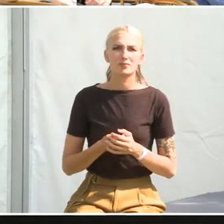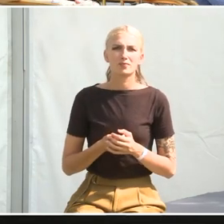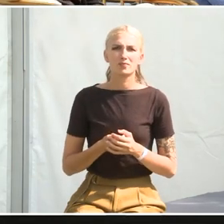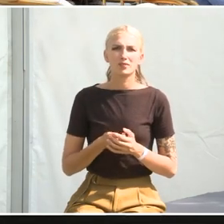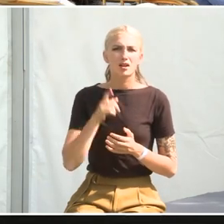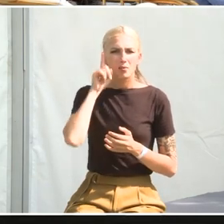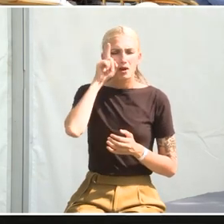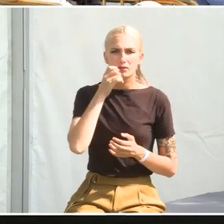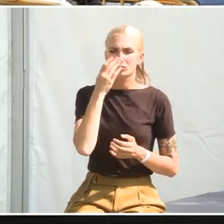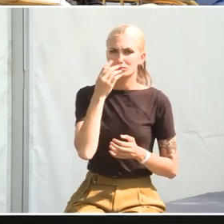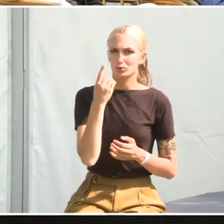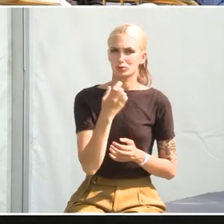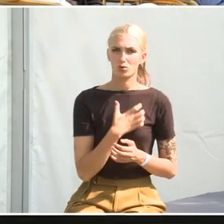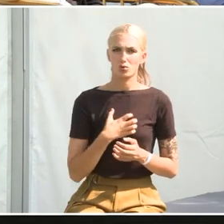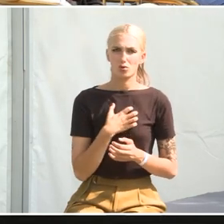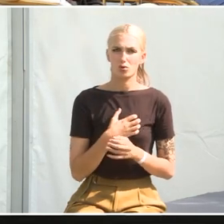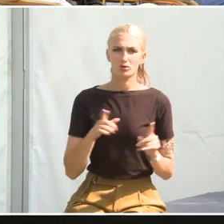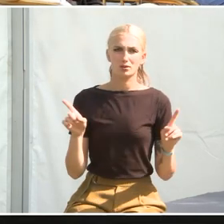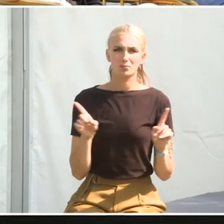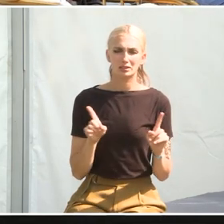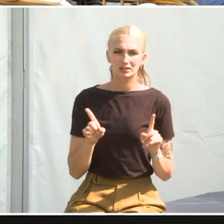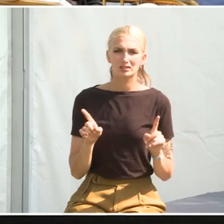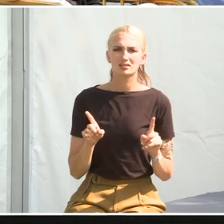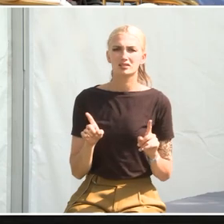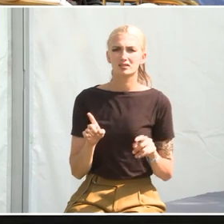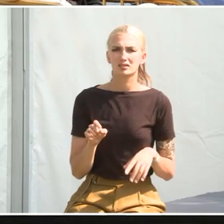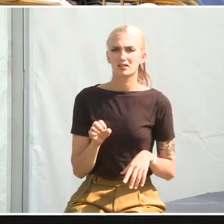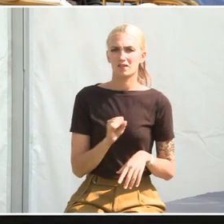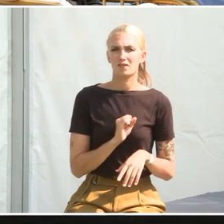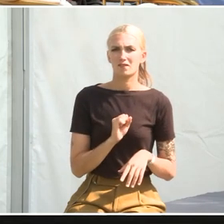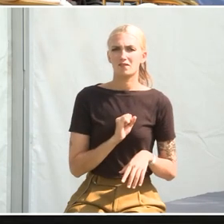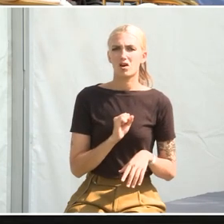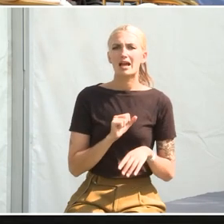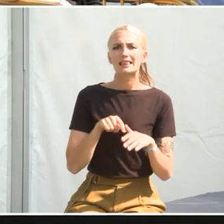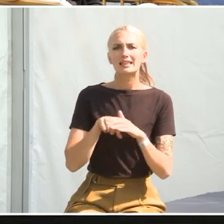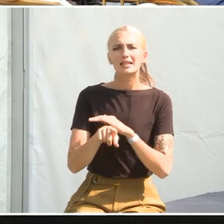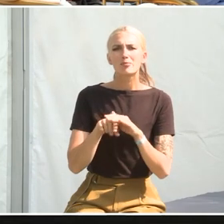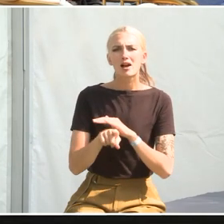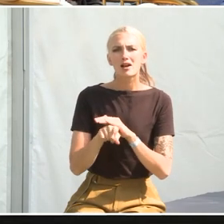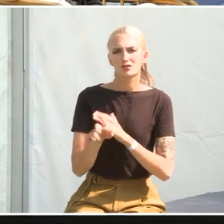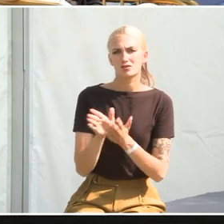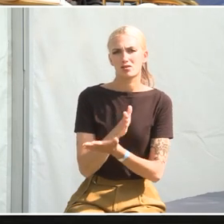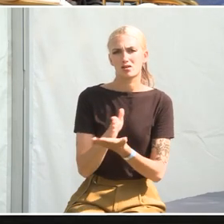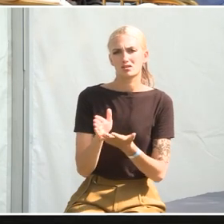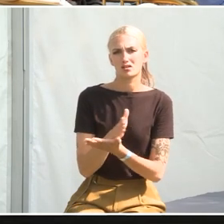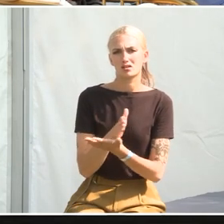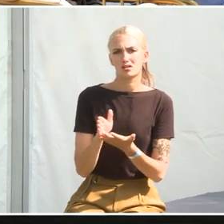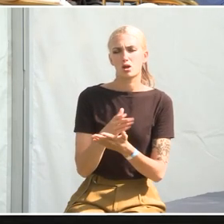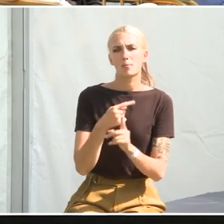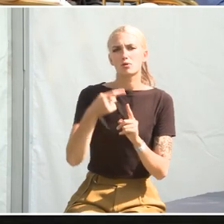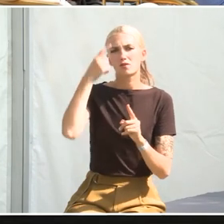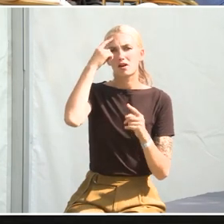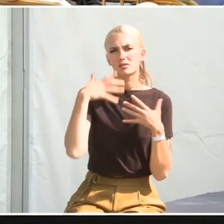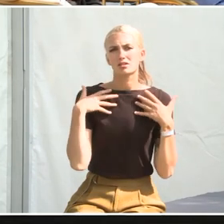the most important thing is that we actually need to work on the accessibility and the availability of mental